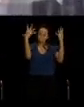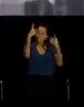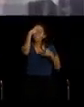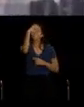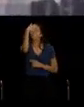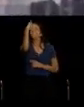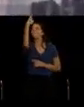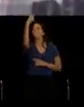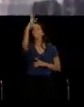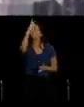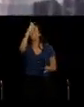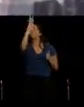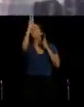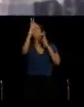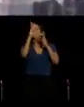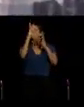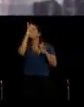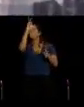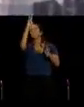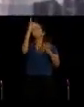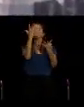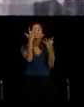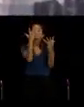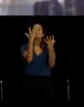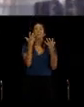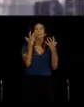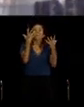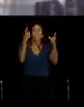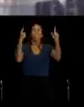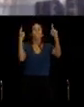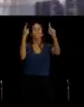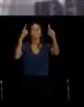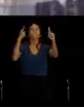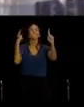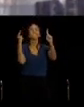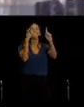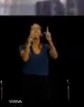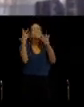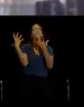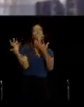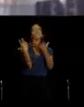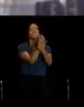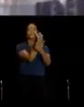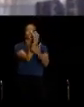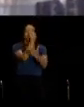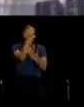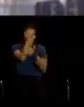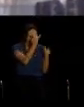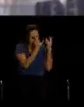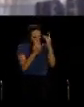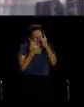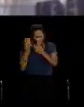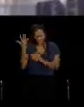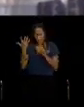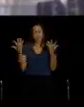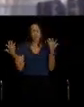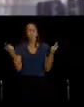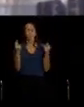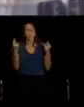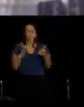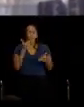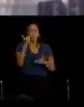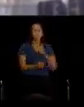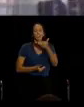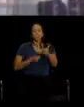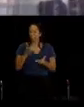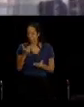A million dreams are keeping me awake. I think of what